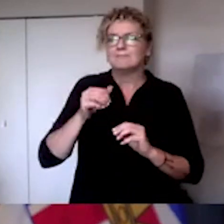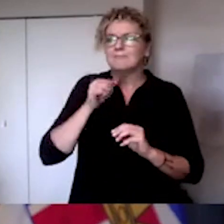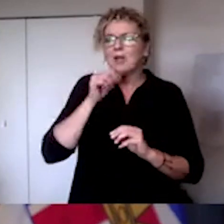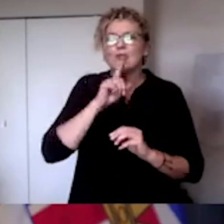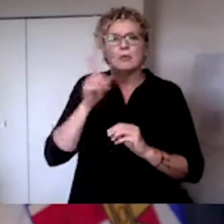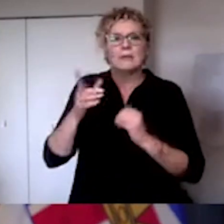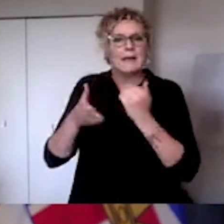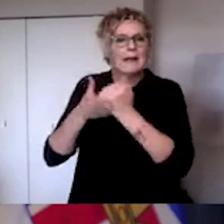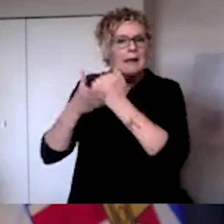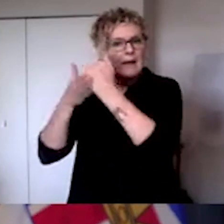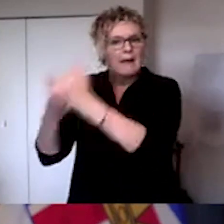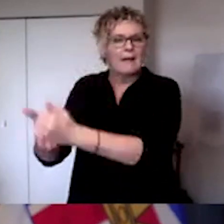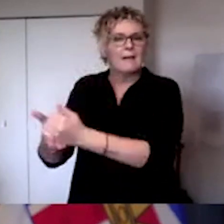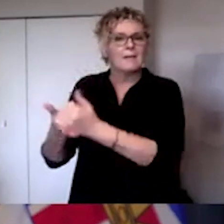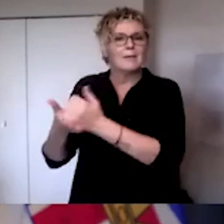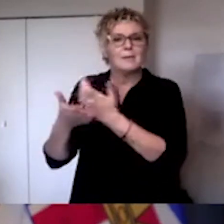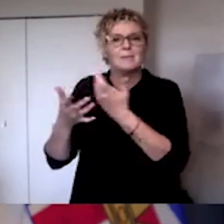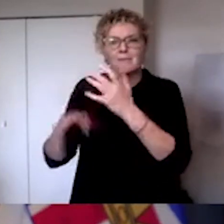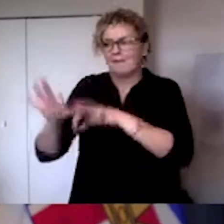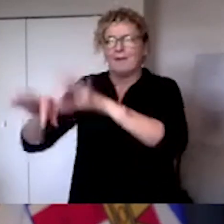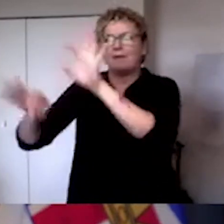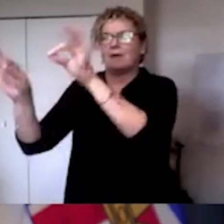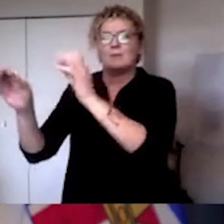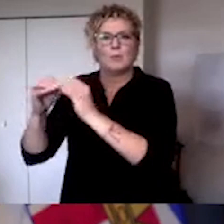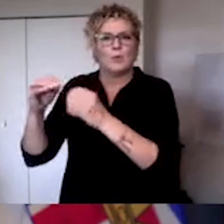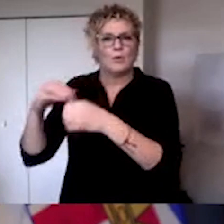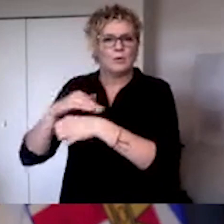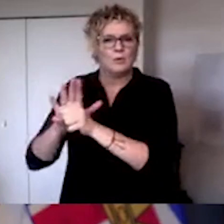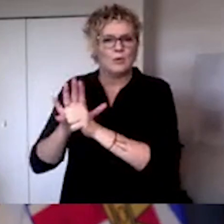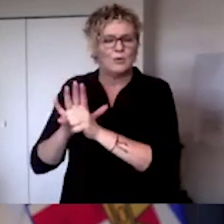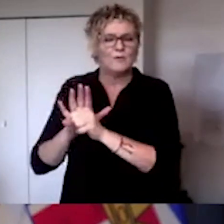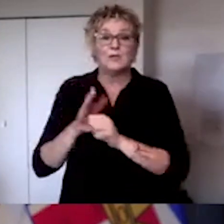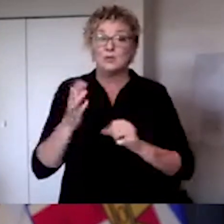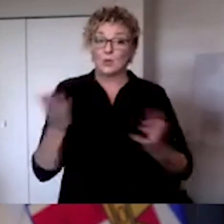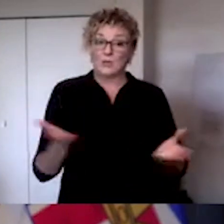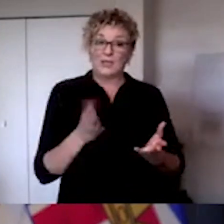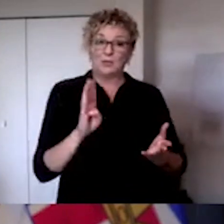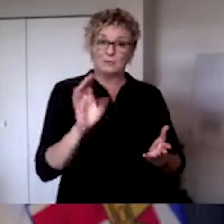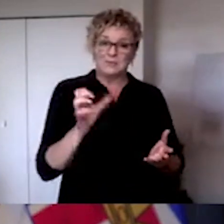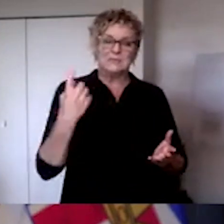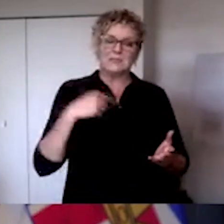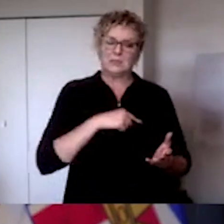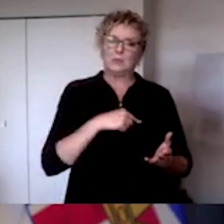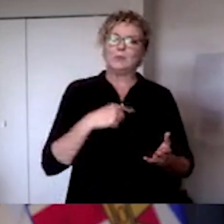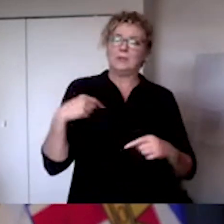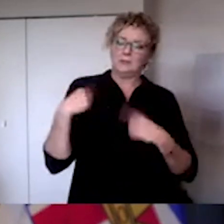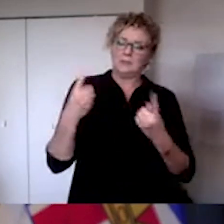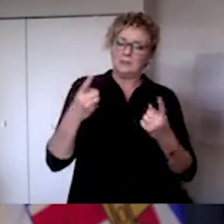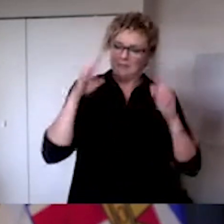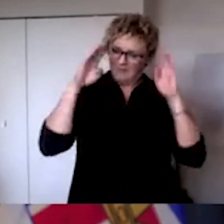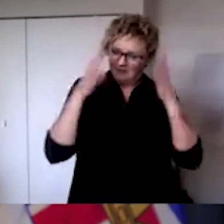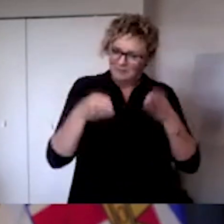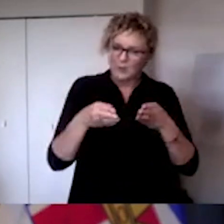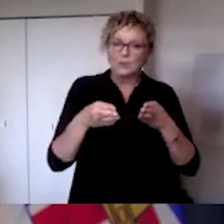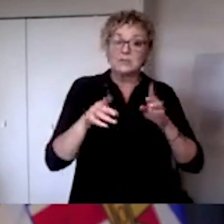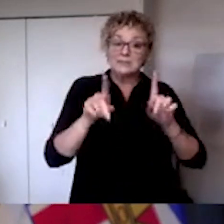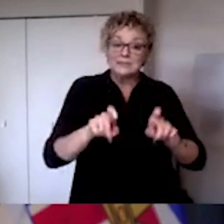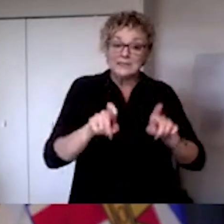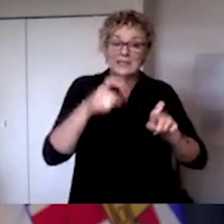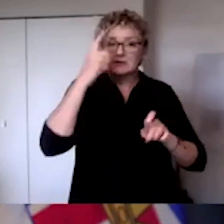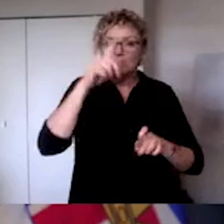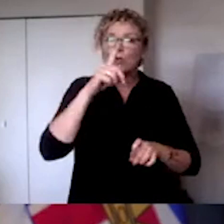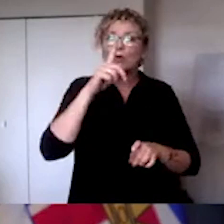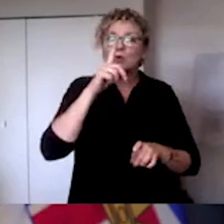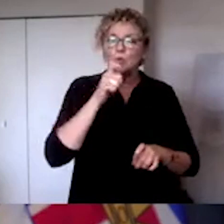done a lot of asymptomatic testing in people who didn't have exposures, and in those situations,